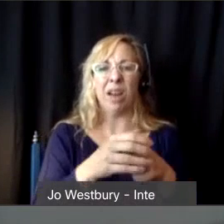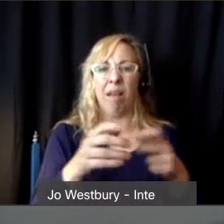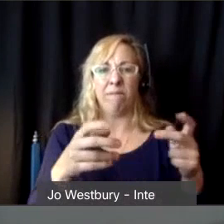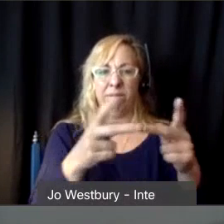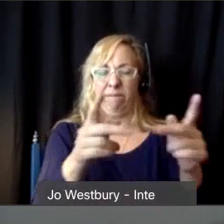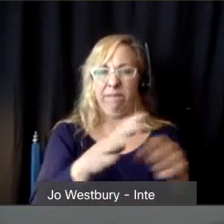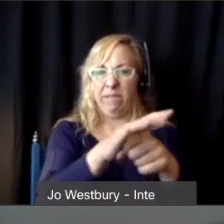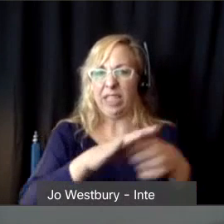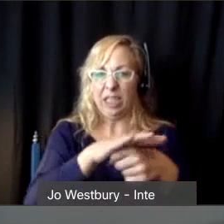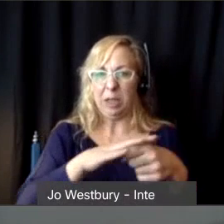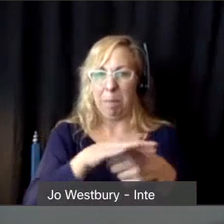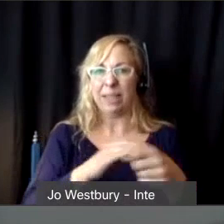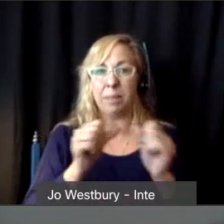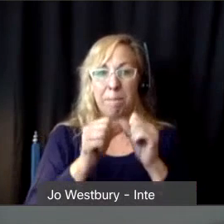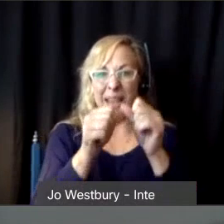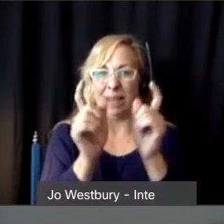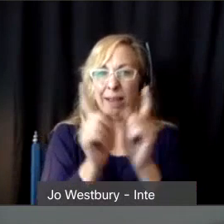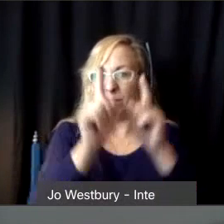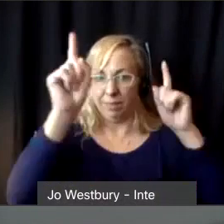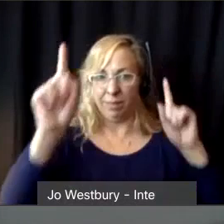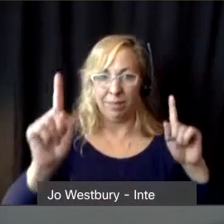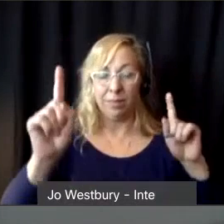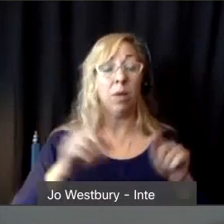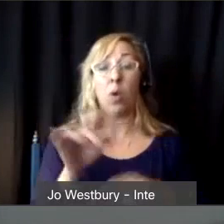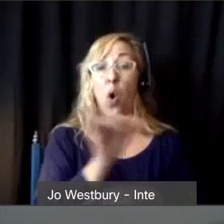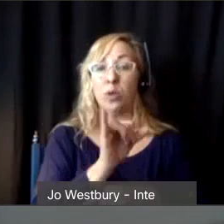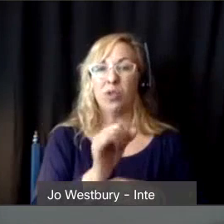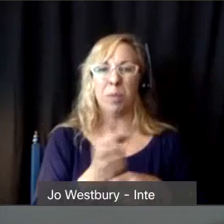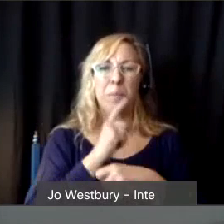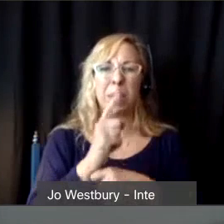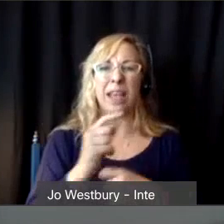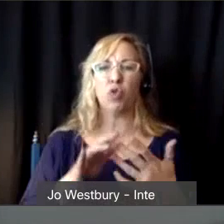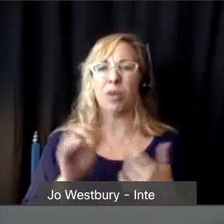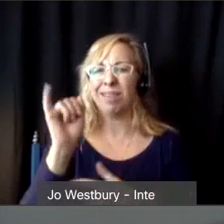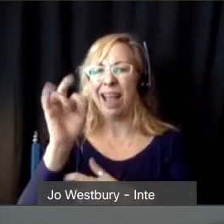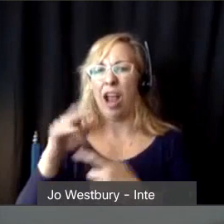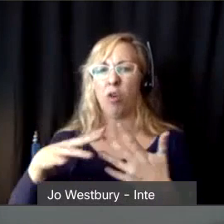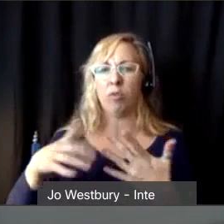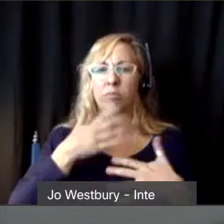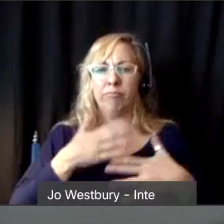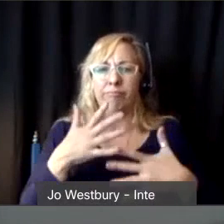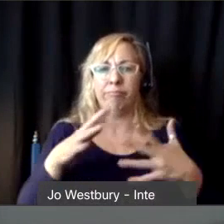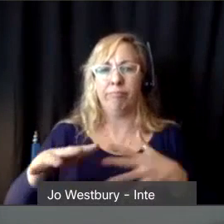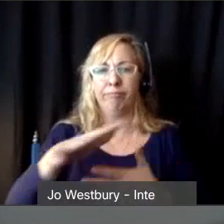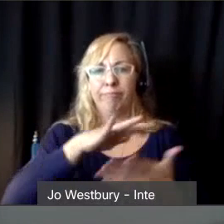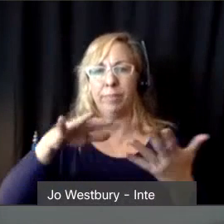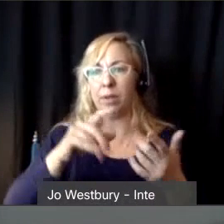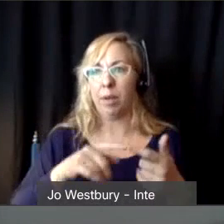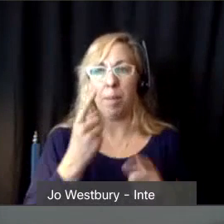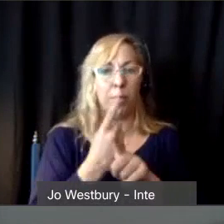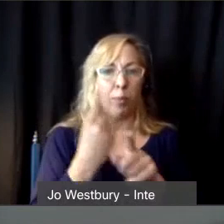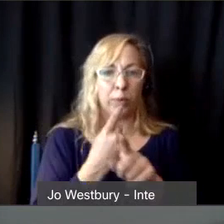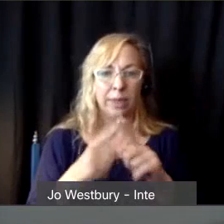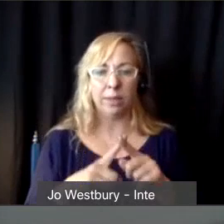distance, that there's proper ventilation, and that at that time it's an isolated place